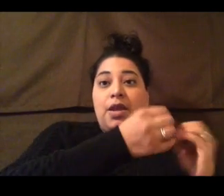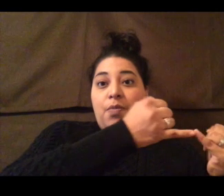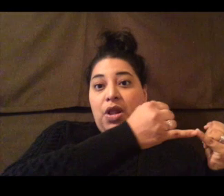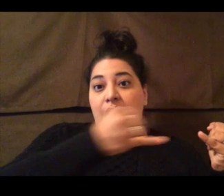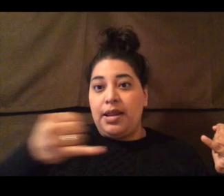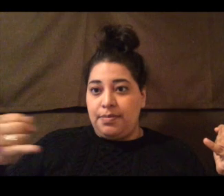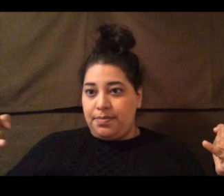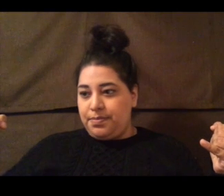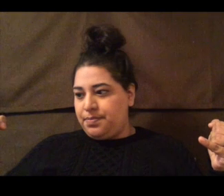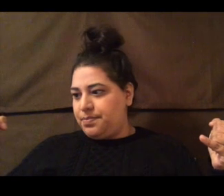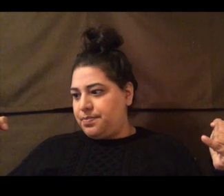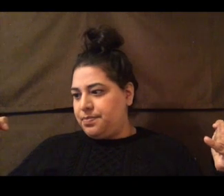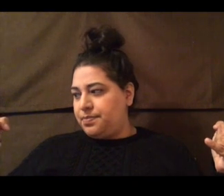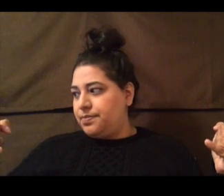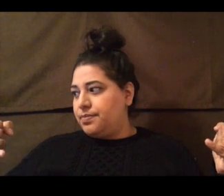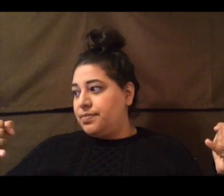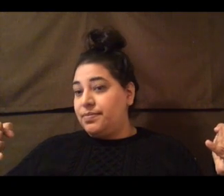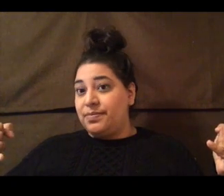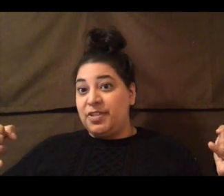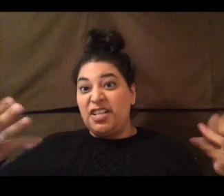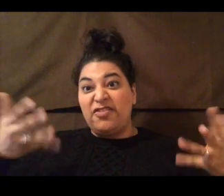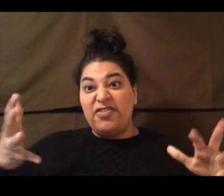it at 2 o'clock